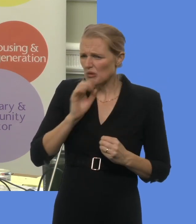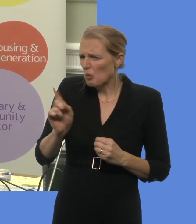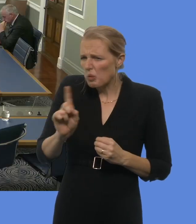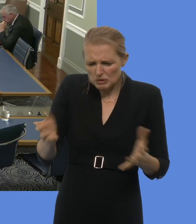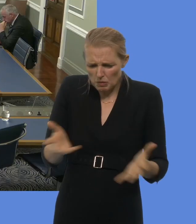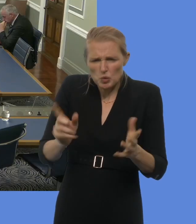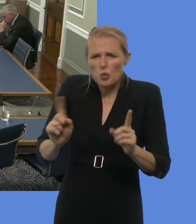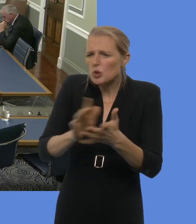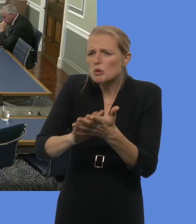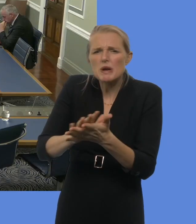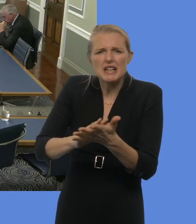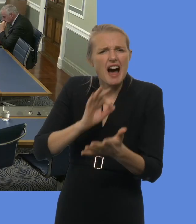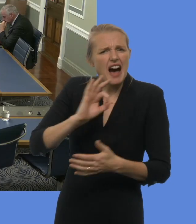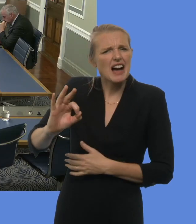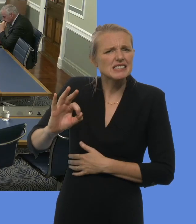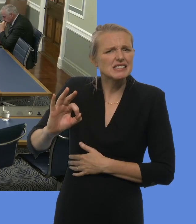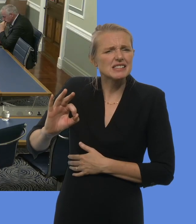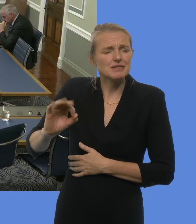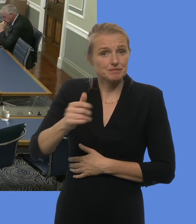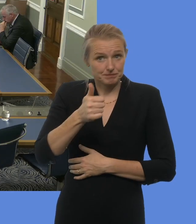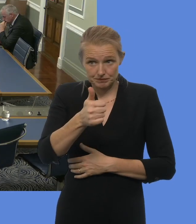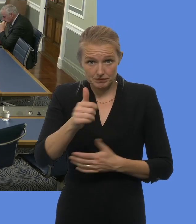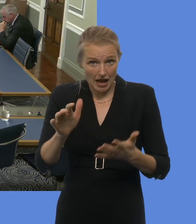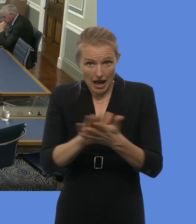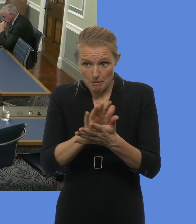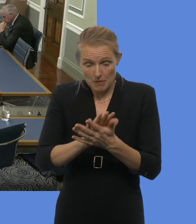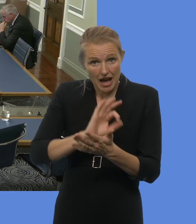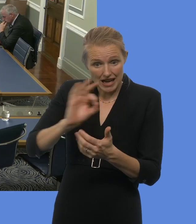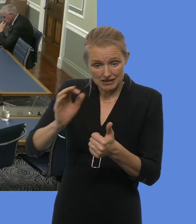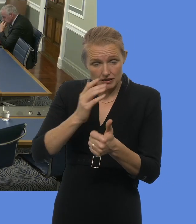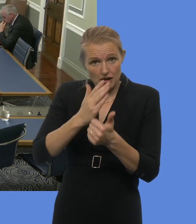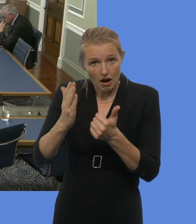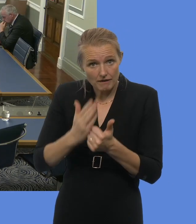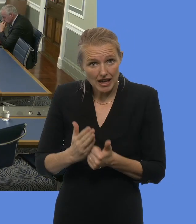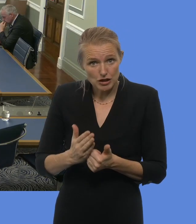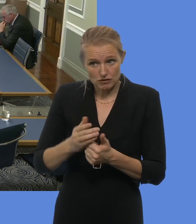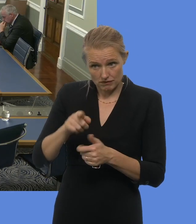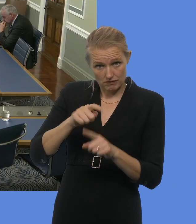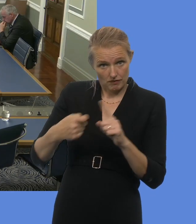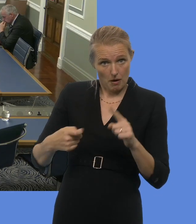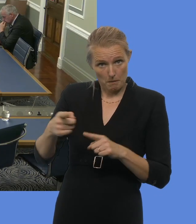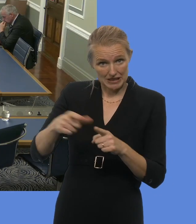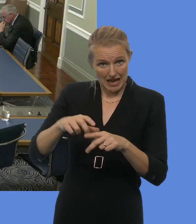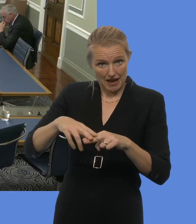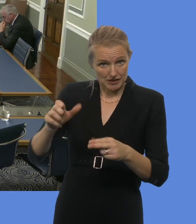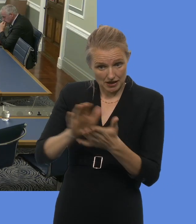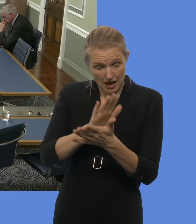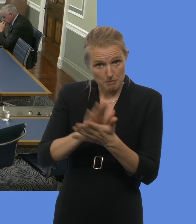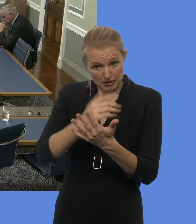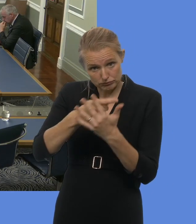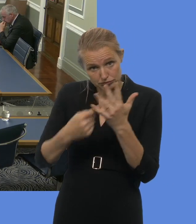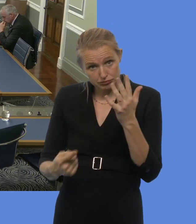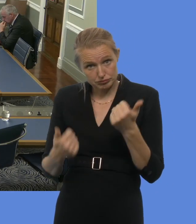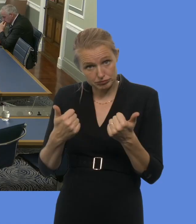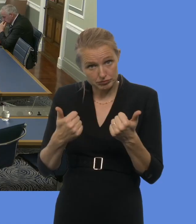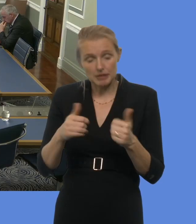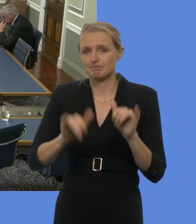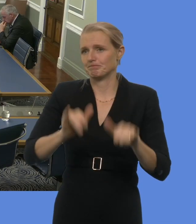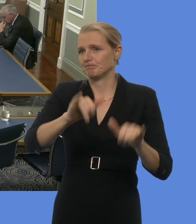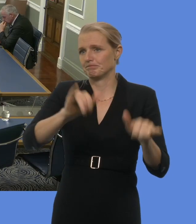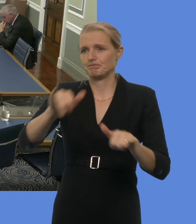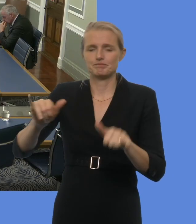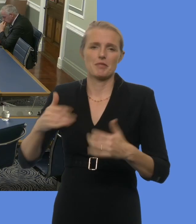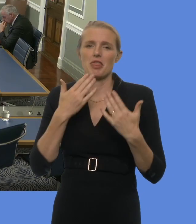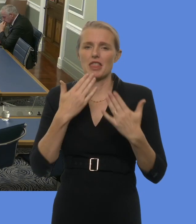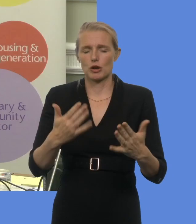Okay. So are members content that we seek clarifications and views from the department on all those issues? Yep, yeah, absolutely. Thank